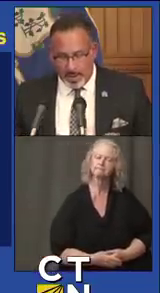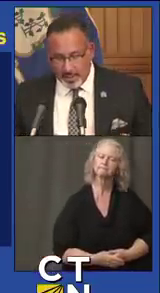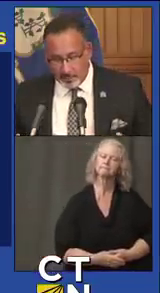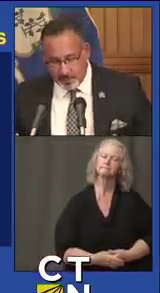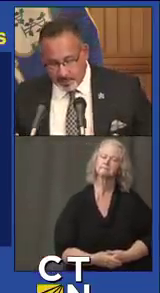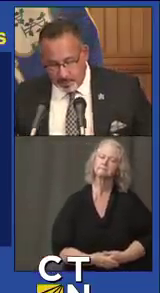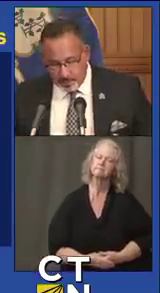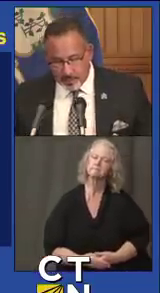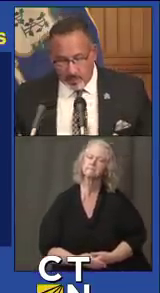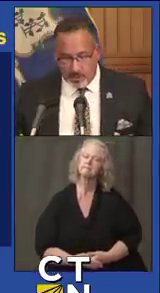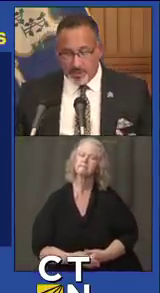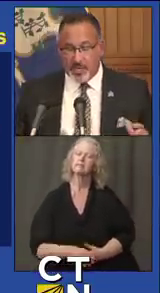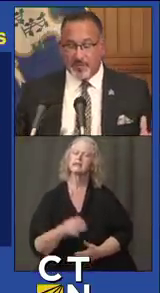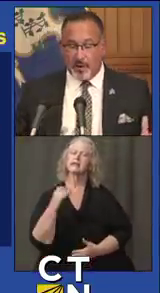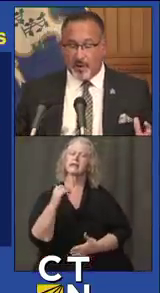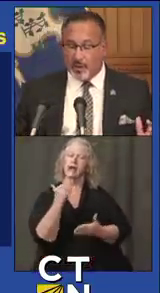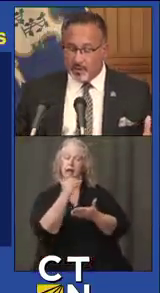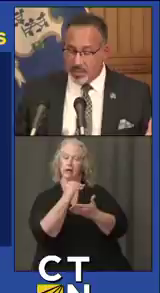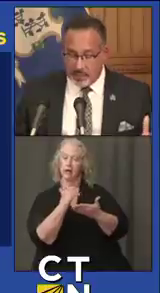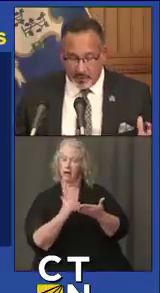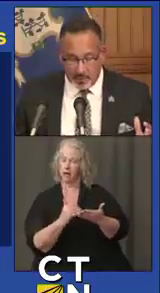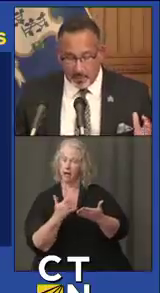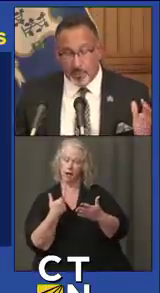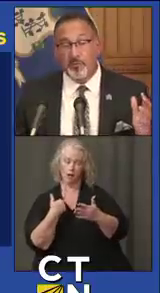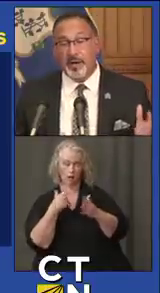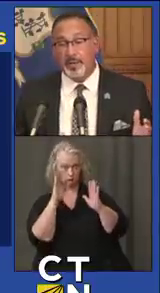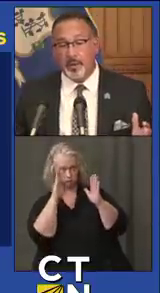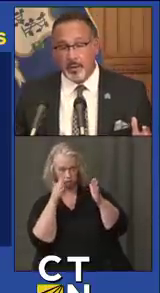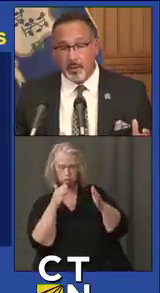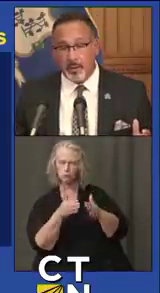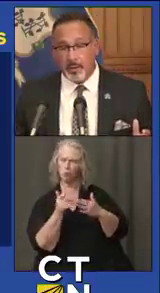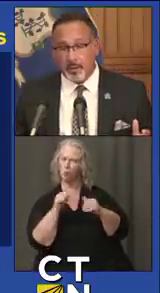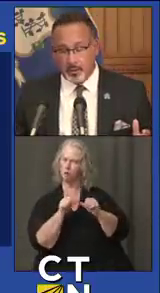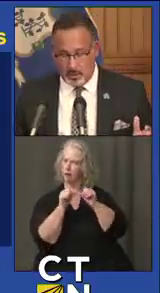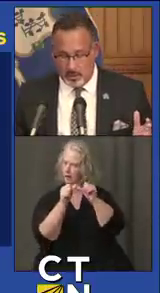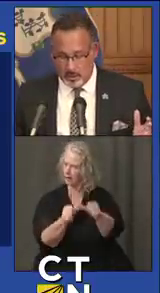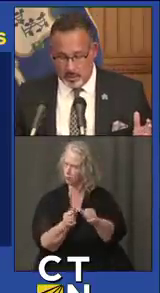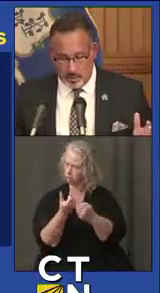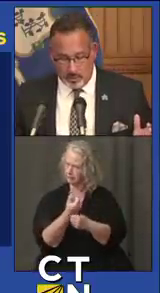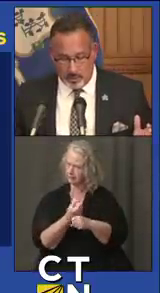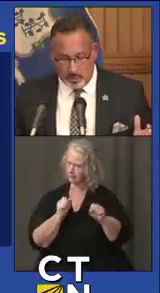Our guiding principles are to safeguard health and safety, provide